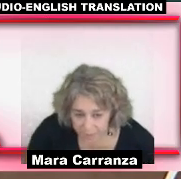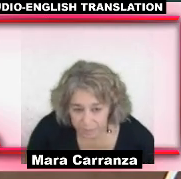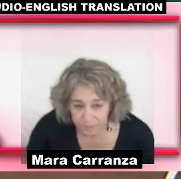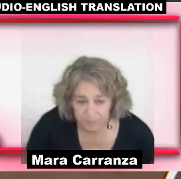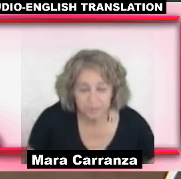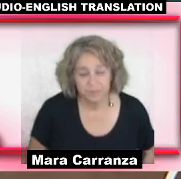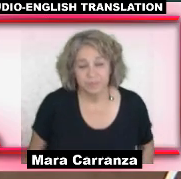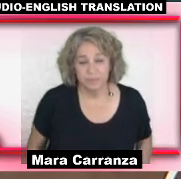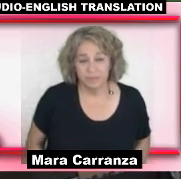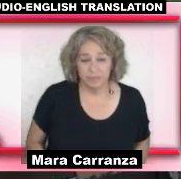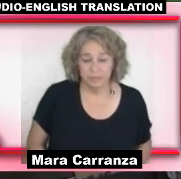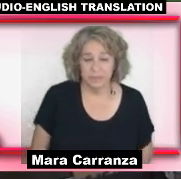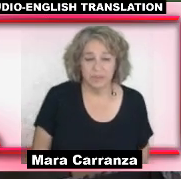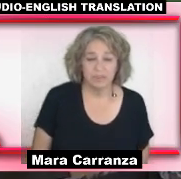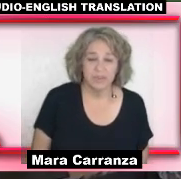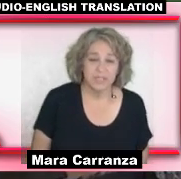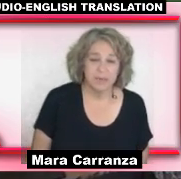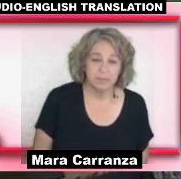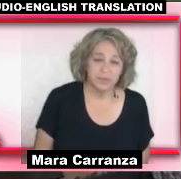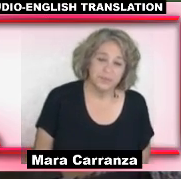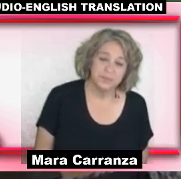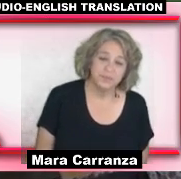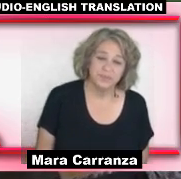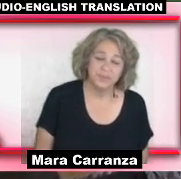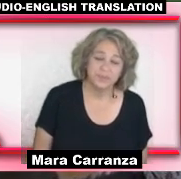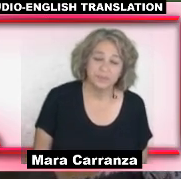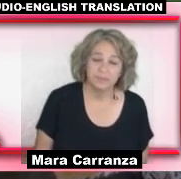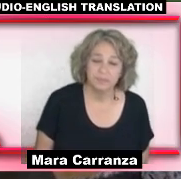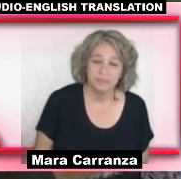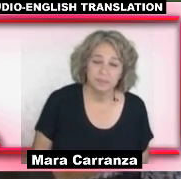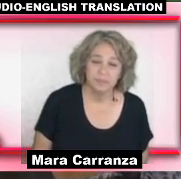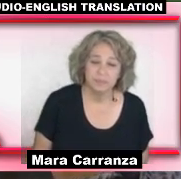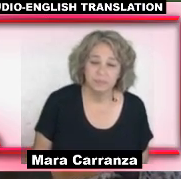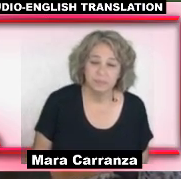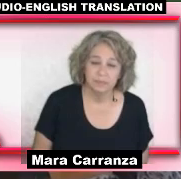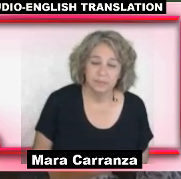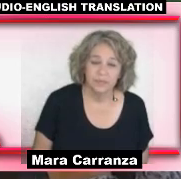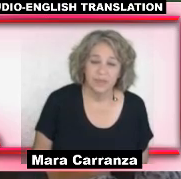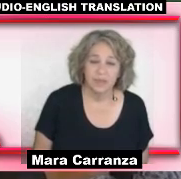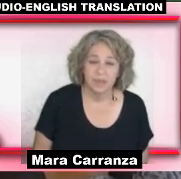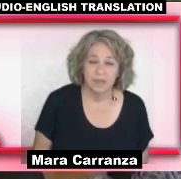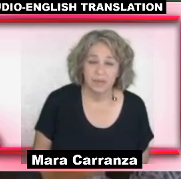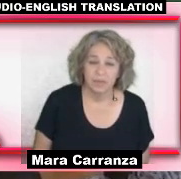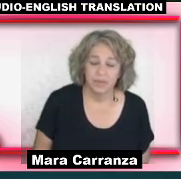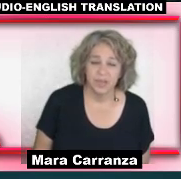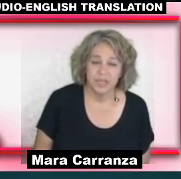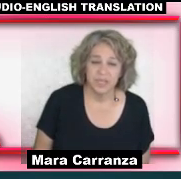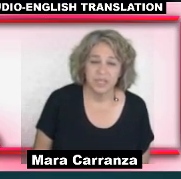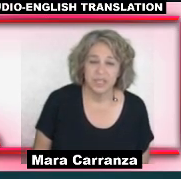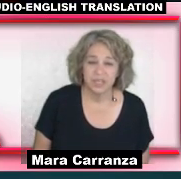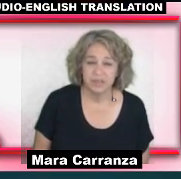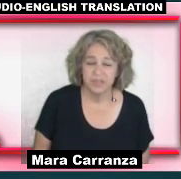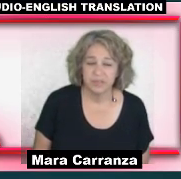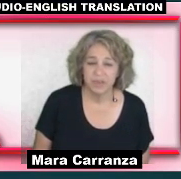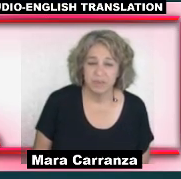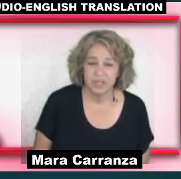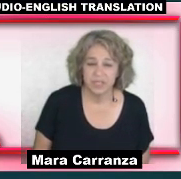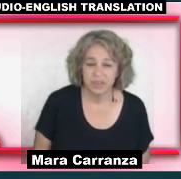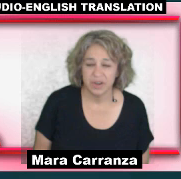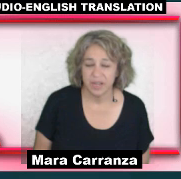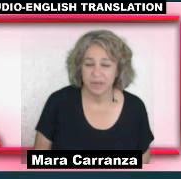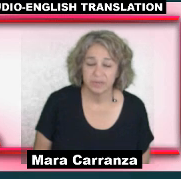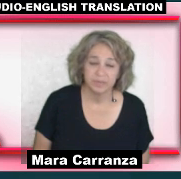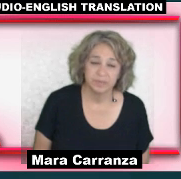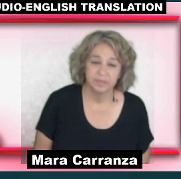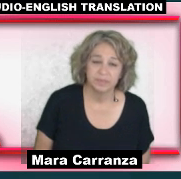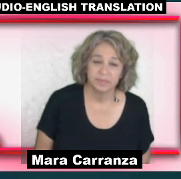independent. Por ejemplo, for example, la detención de este abogado famoso. The detention of this famous